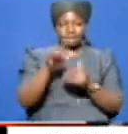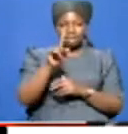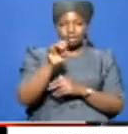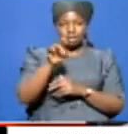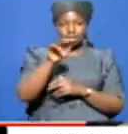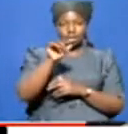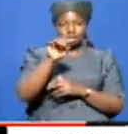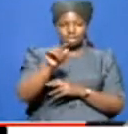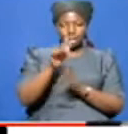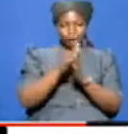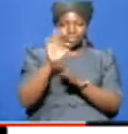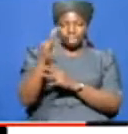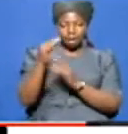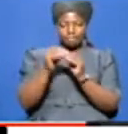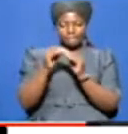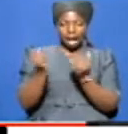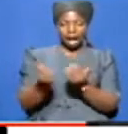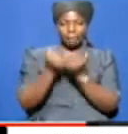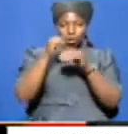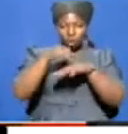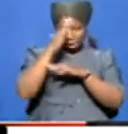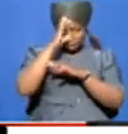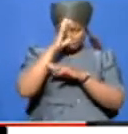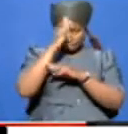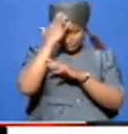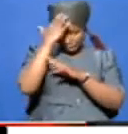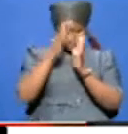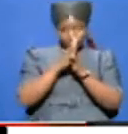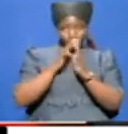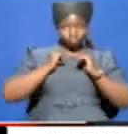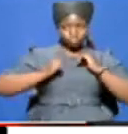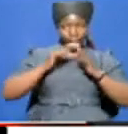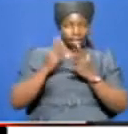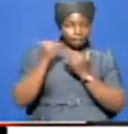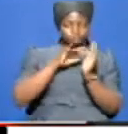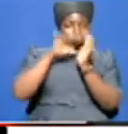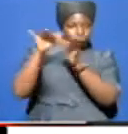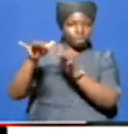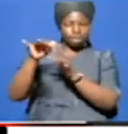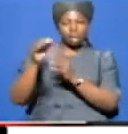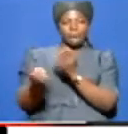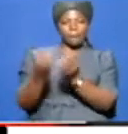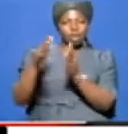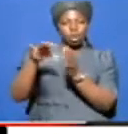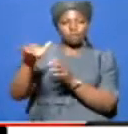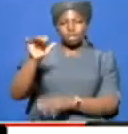one kicking off on Monday, with athletes expected to converge in Eldama Ravine, Baringo County. Daniel Mwendwa, Sports.